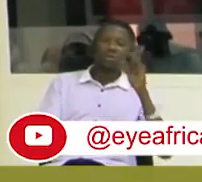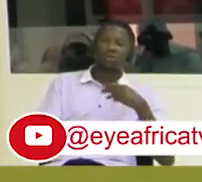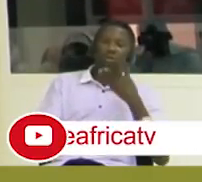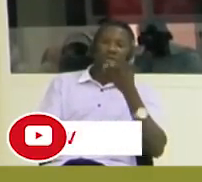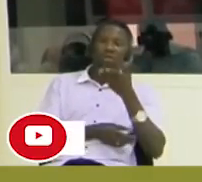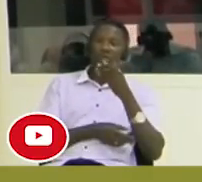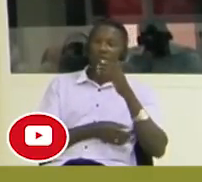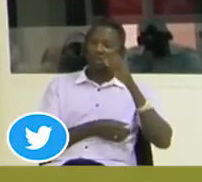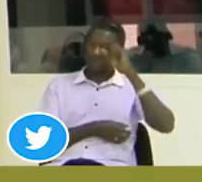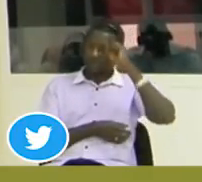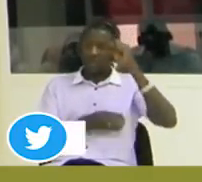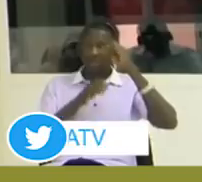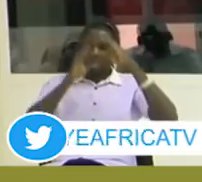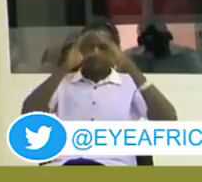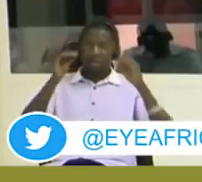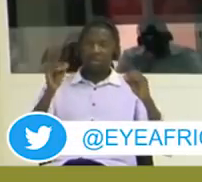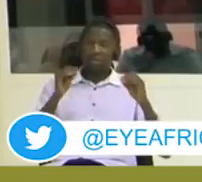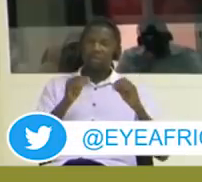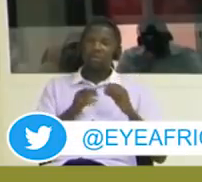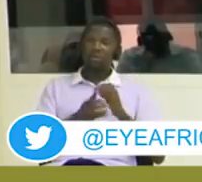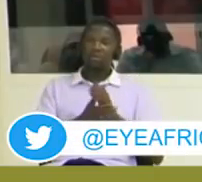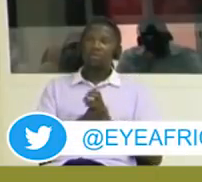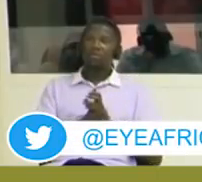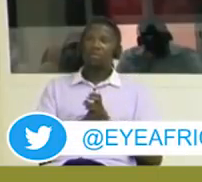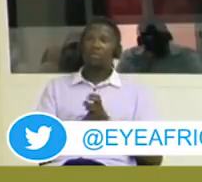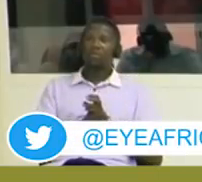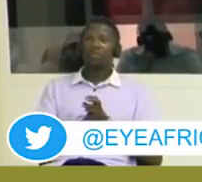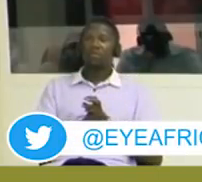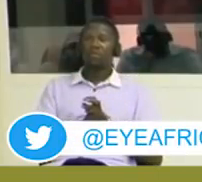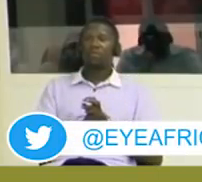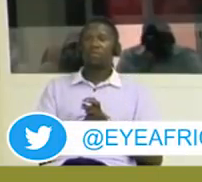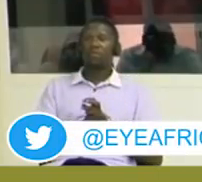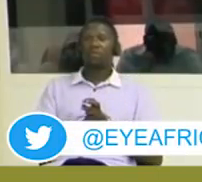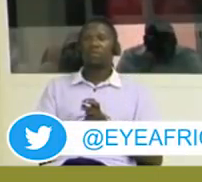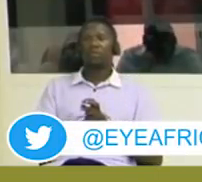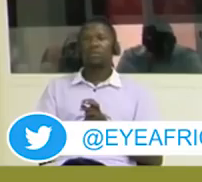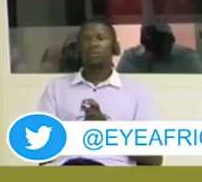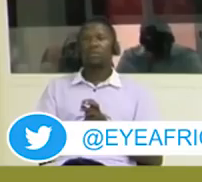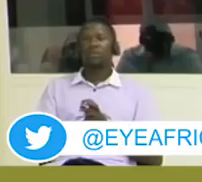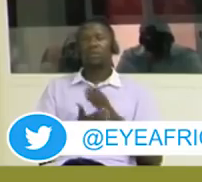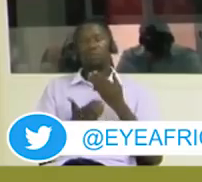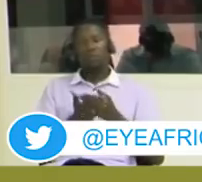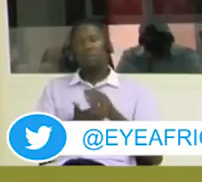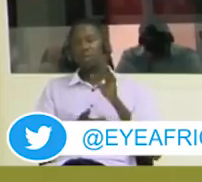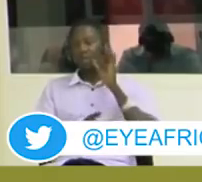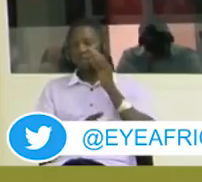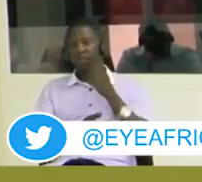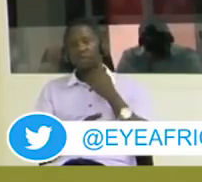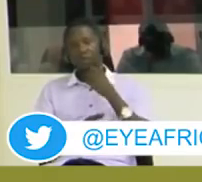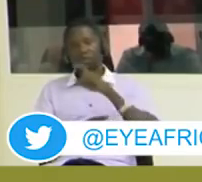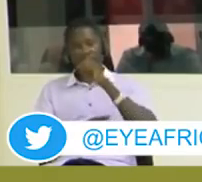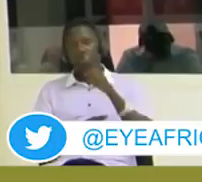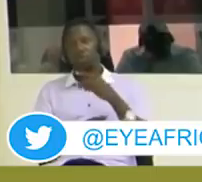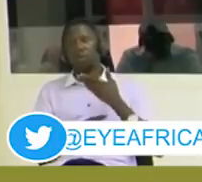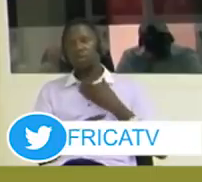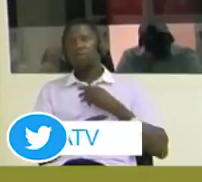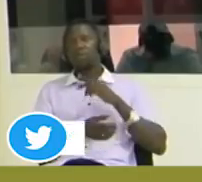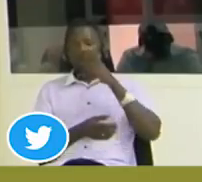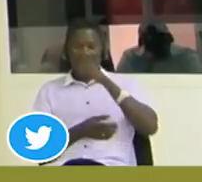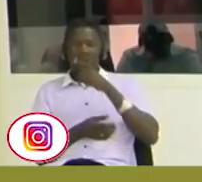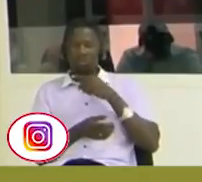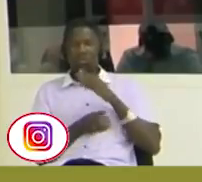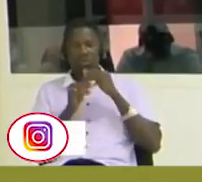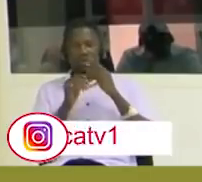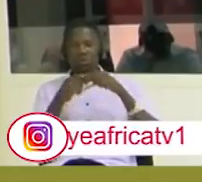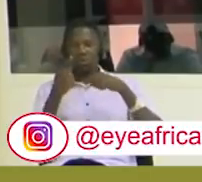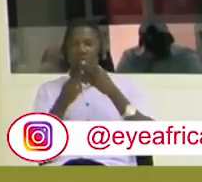State House prior. Could you kindly answer to my question? You would have the chance to delve into that issue you want to talk about.